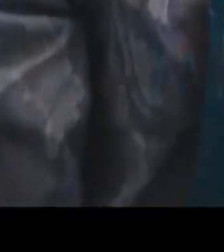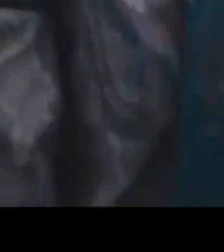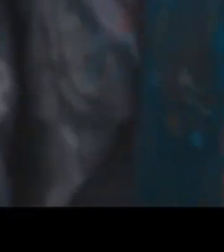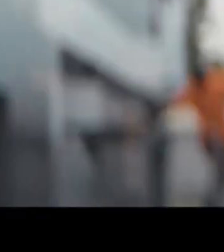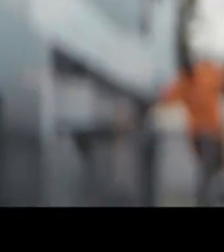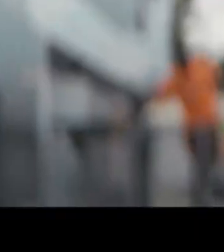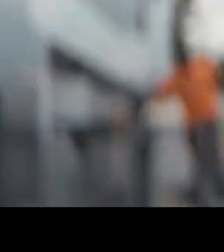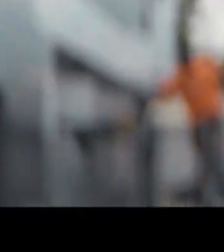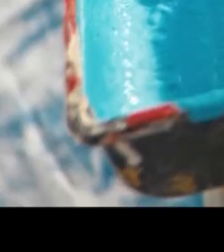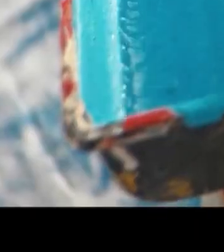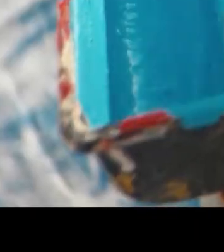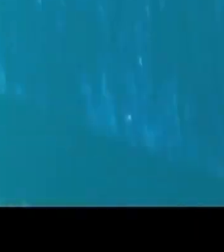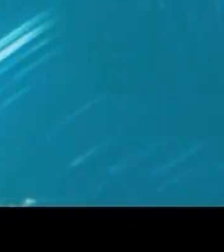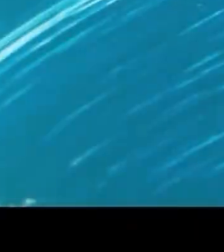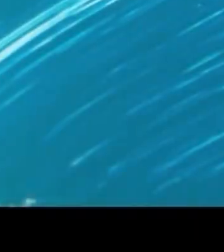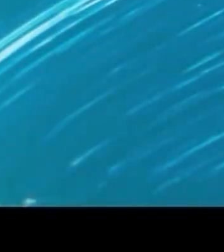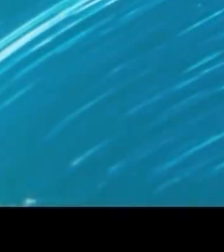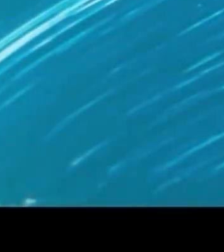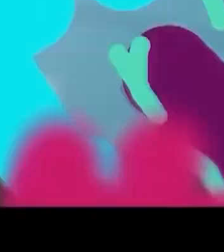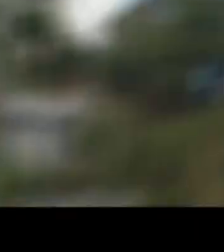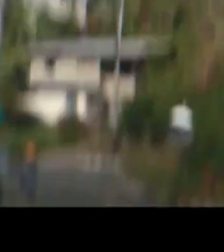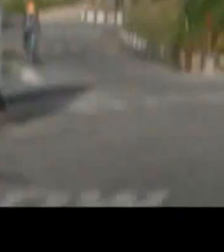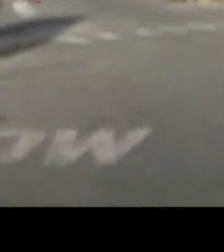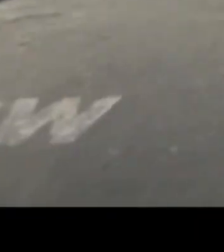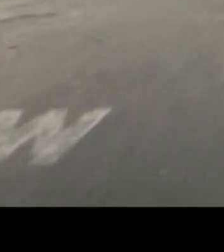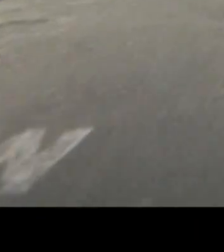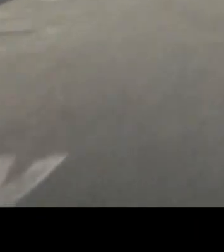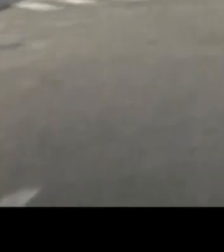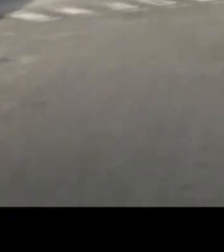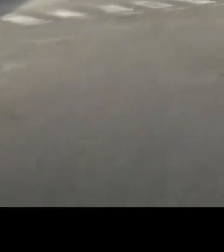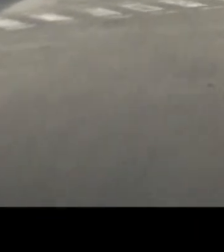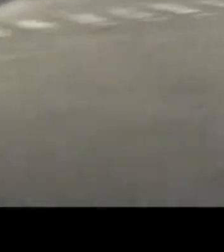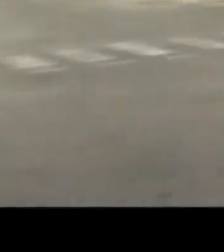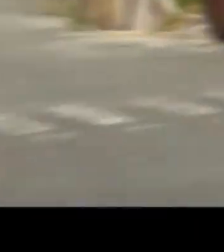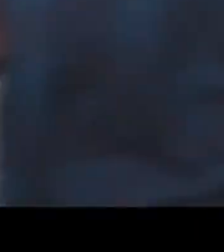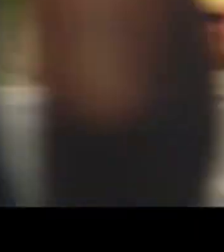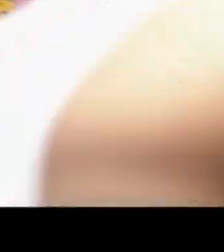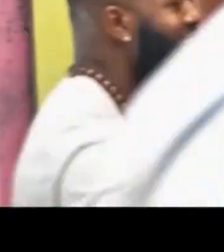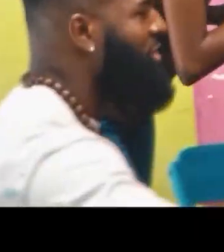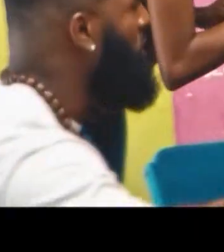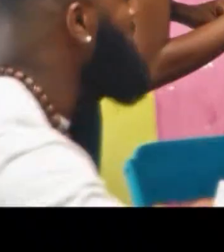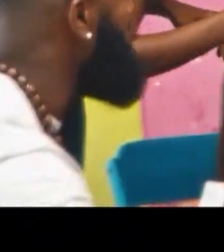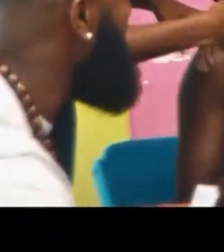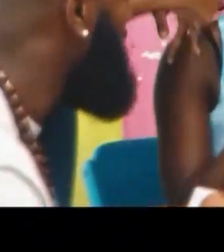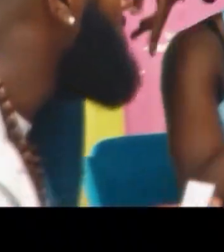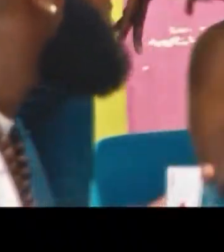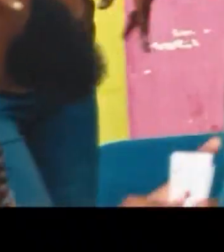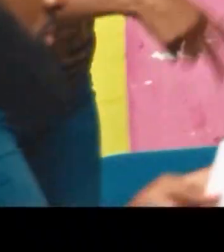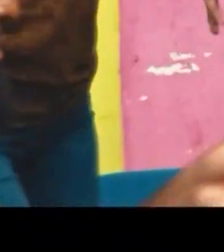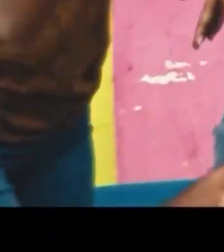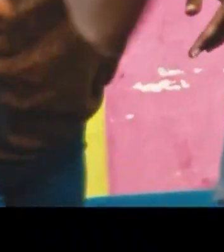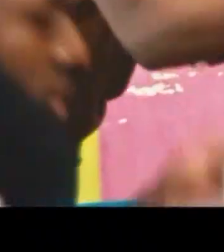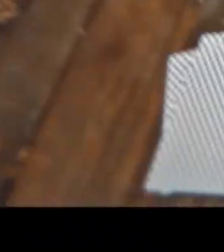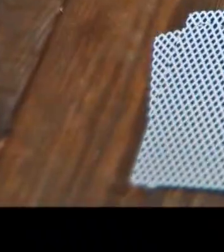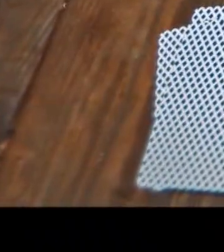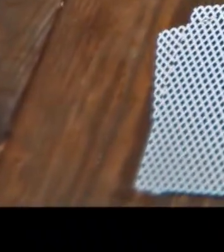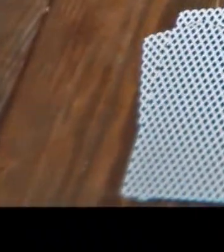Our world is filled with rhythm. Rhythm that's unapologetic, infectious, timeless.